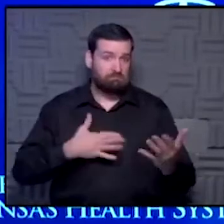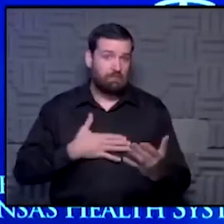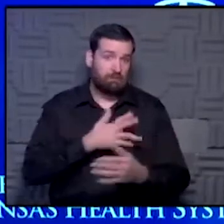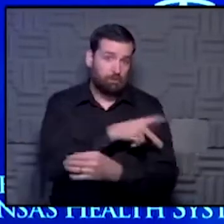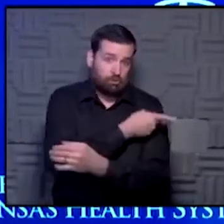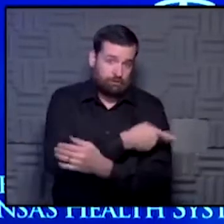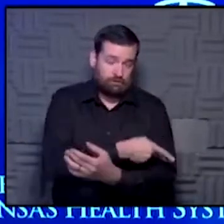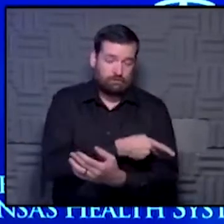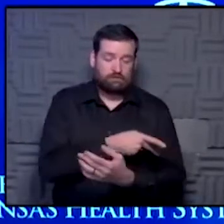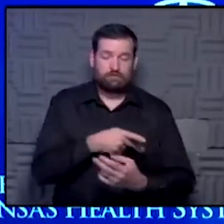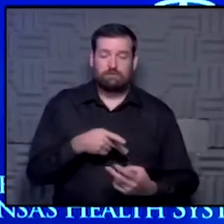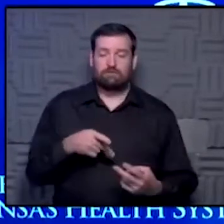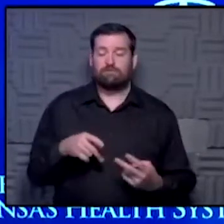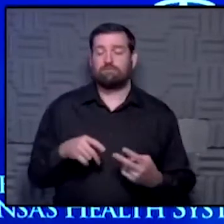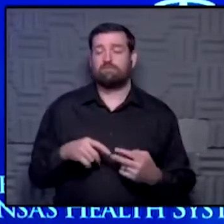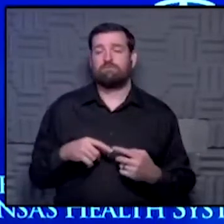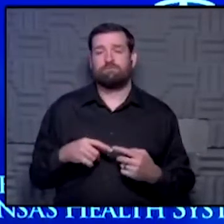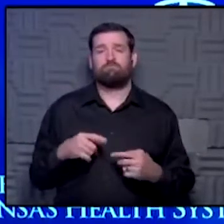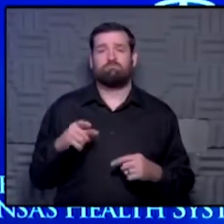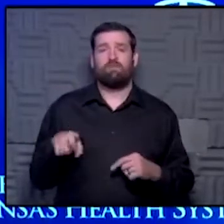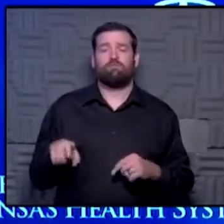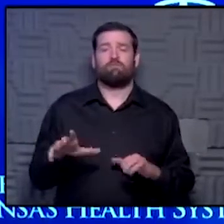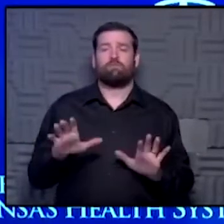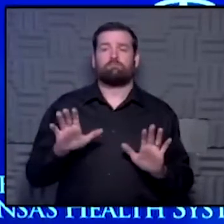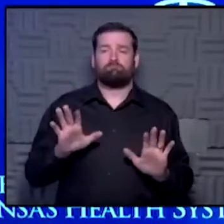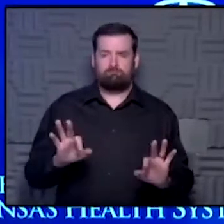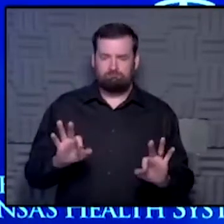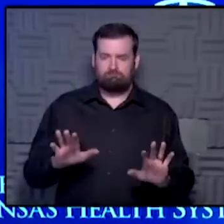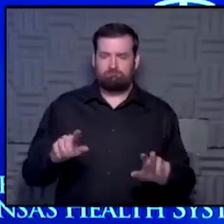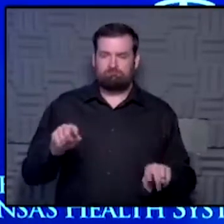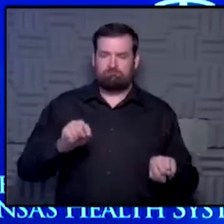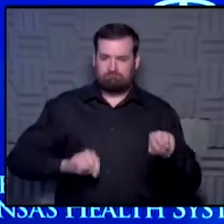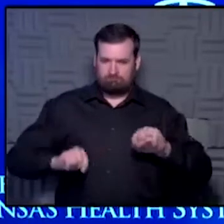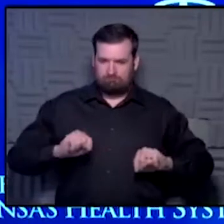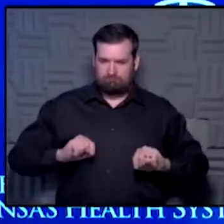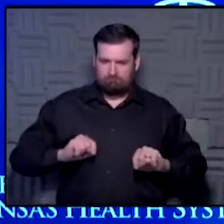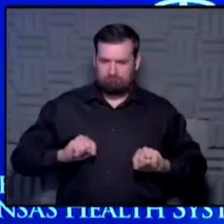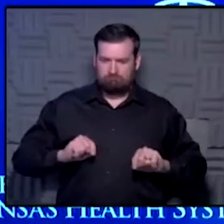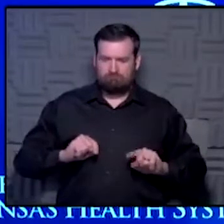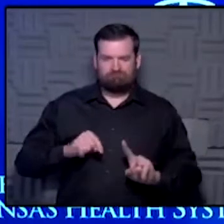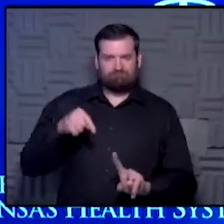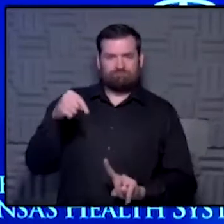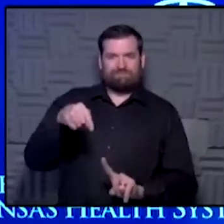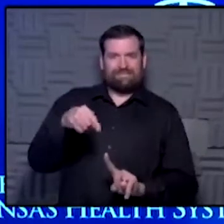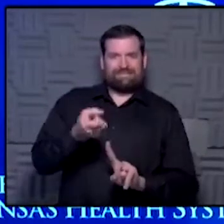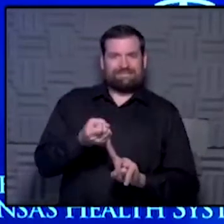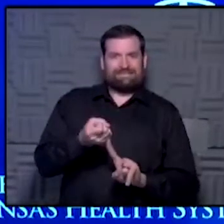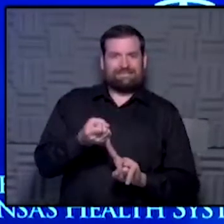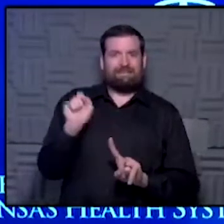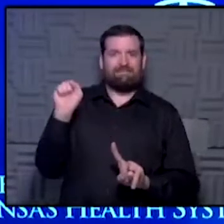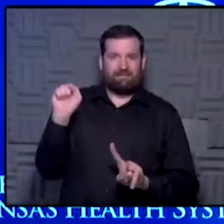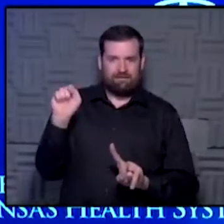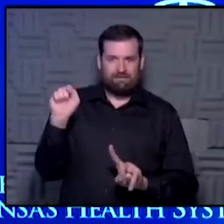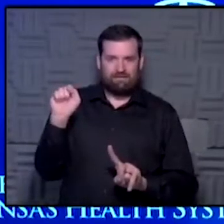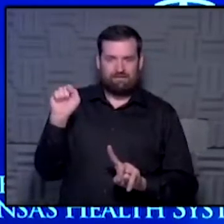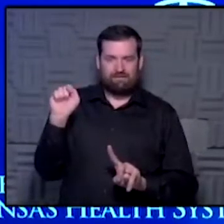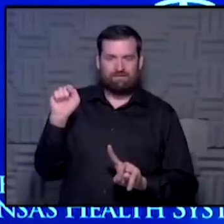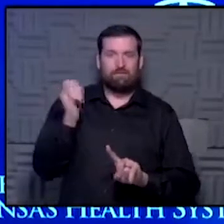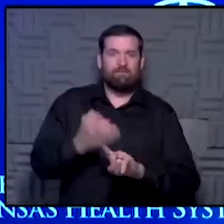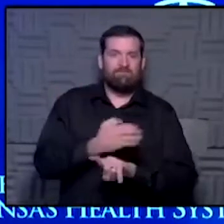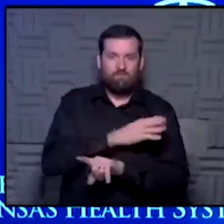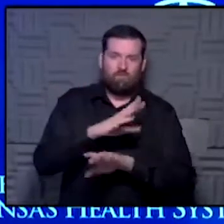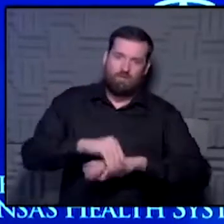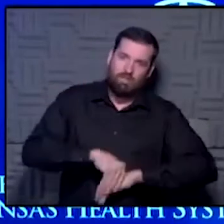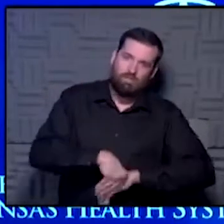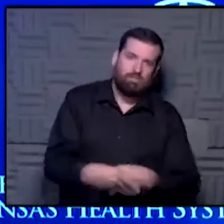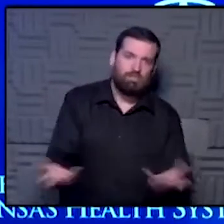time, we have to sit back and we have to establish the safety of the vaccine before we start applying it.